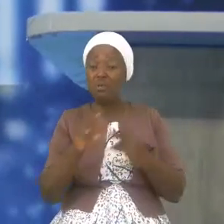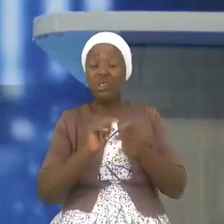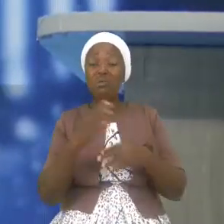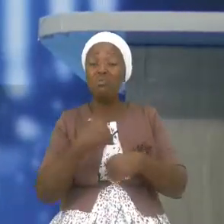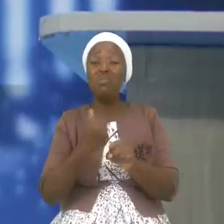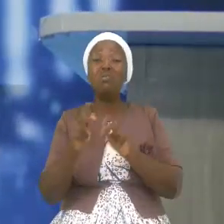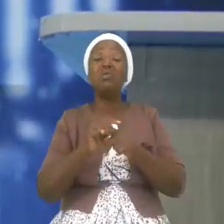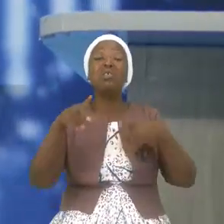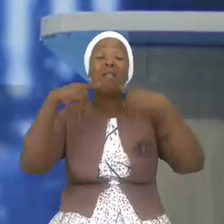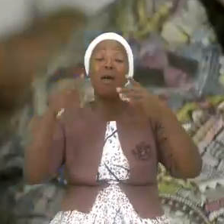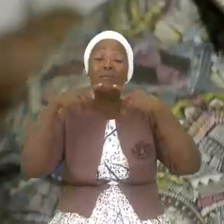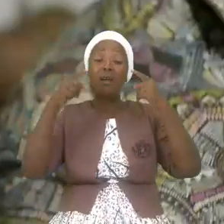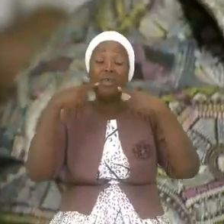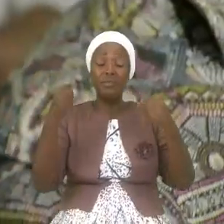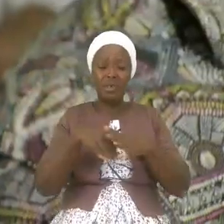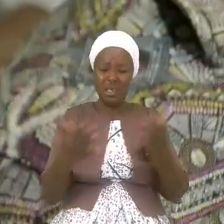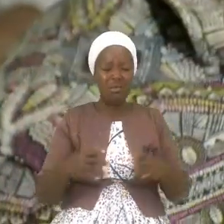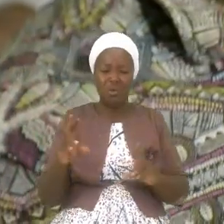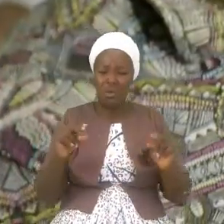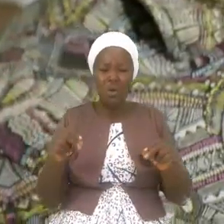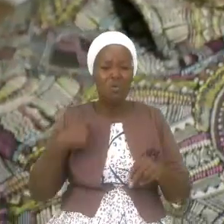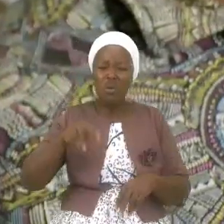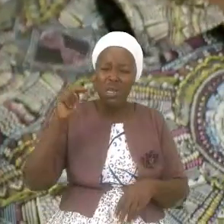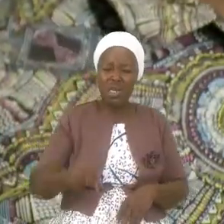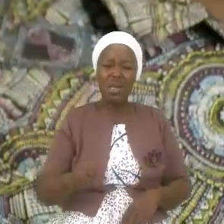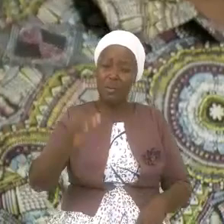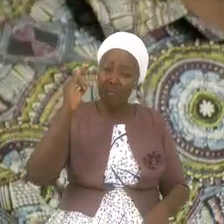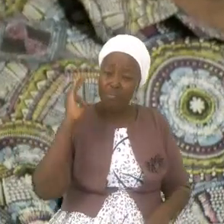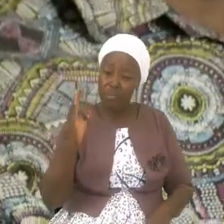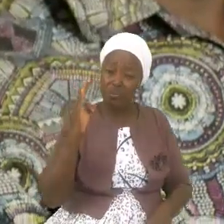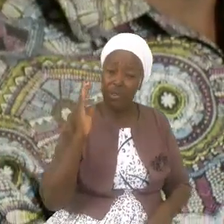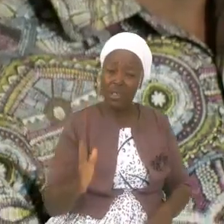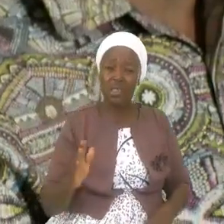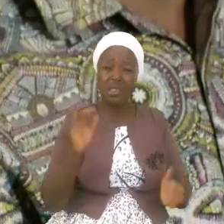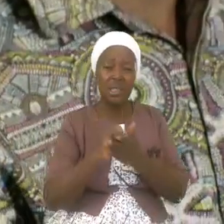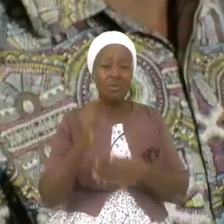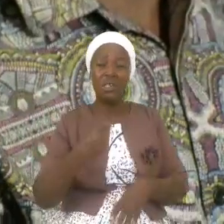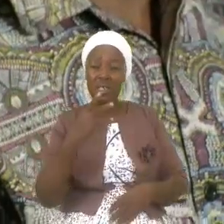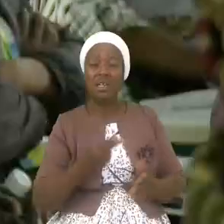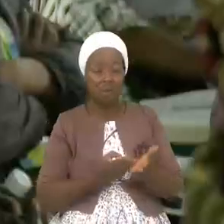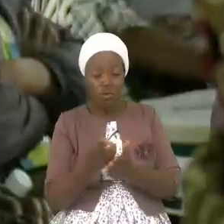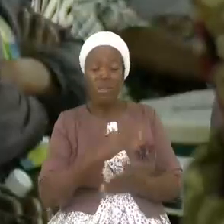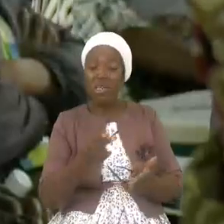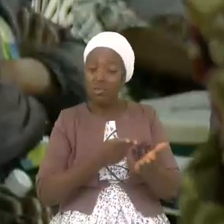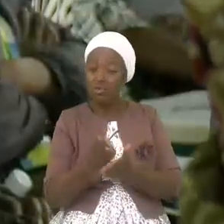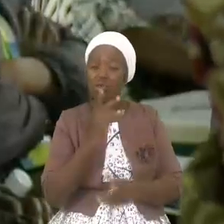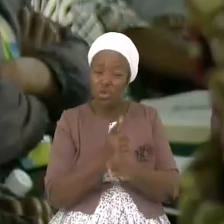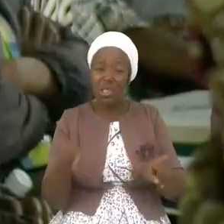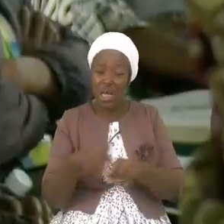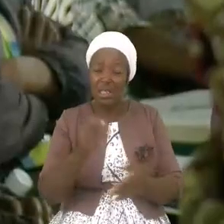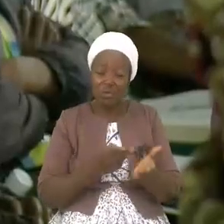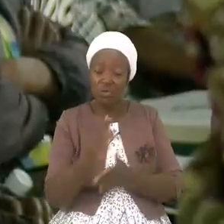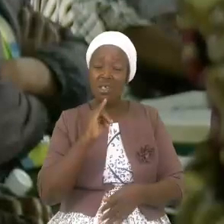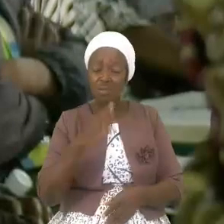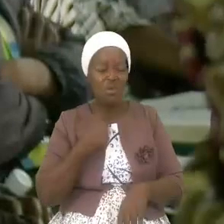that will tell the truth as the truth is. We don't need people that will make sinners laugh and